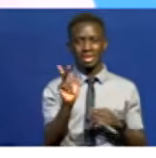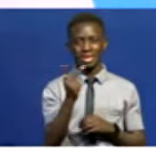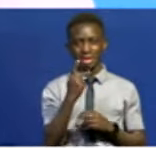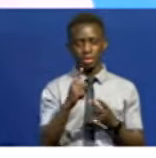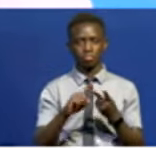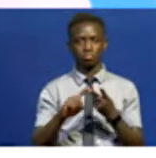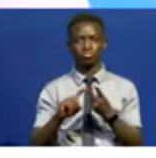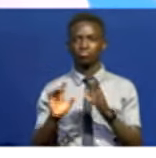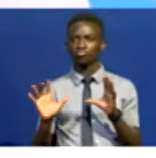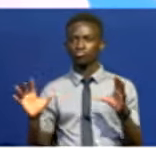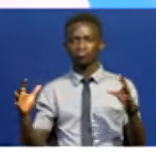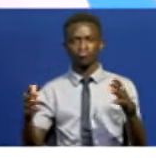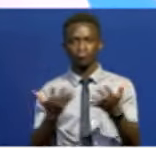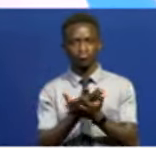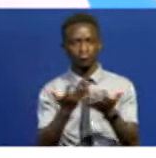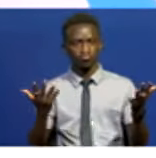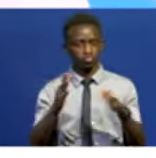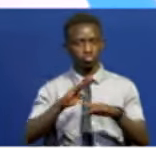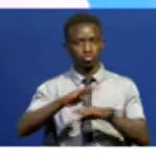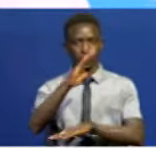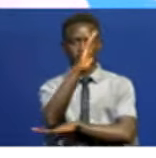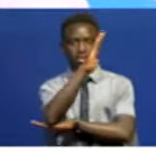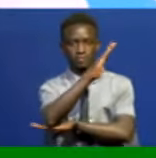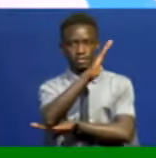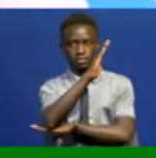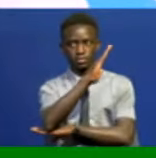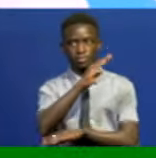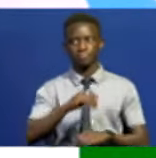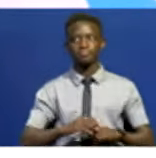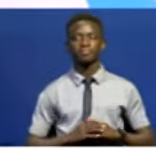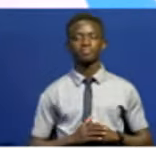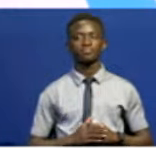Good afternoon. Hamjambo.